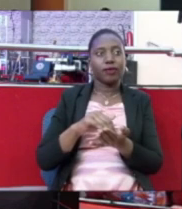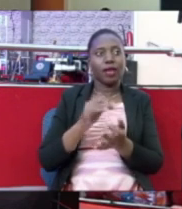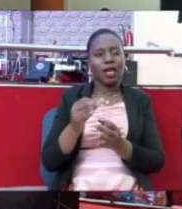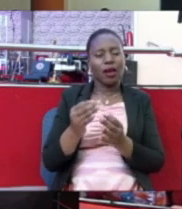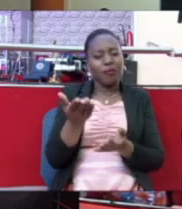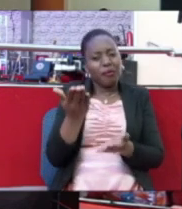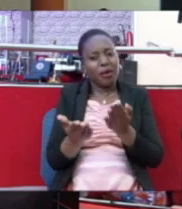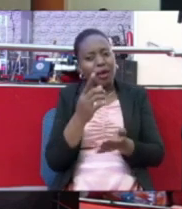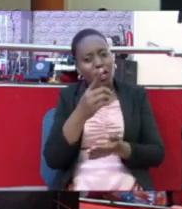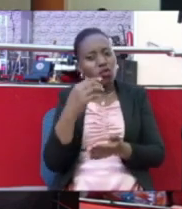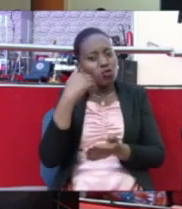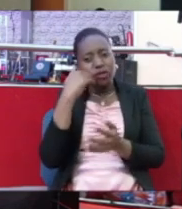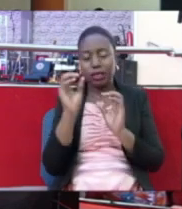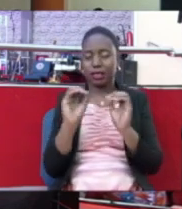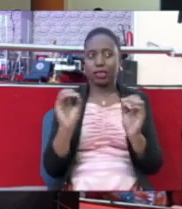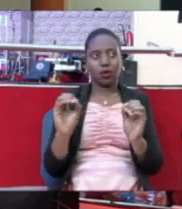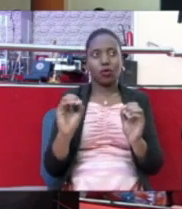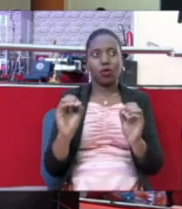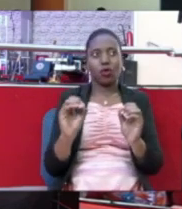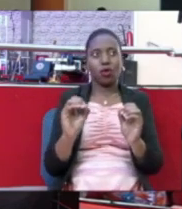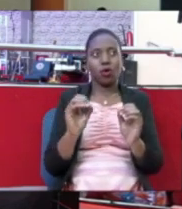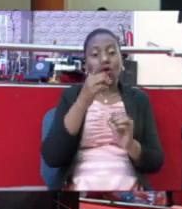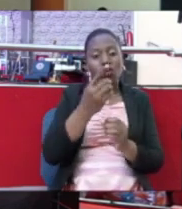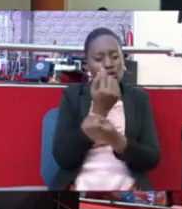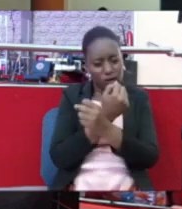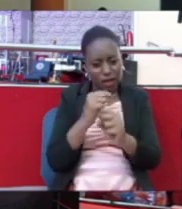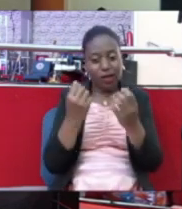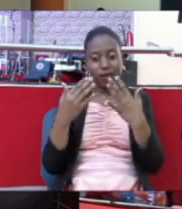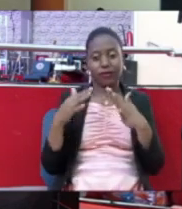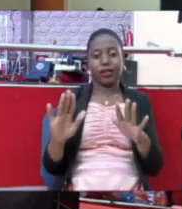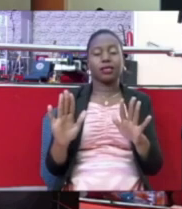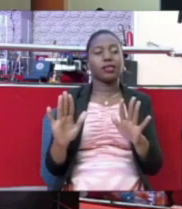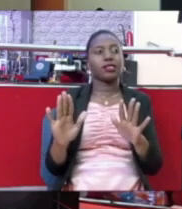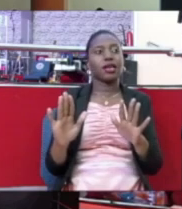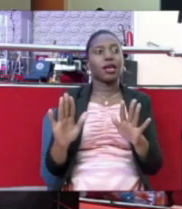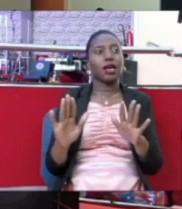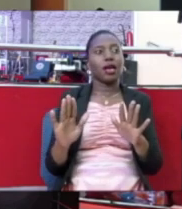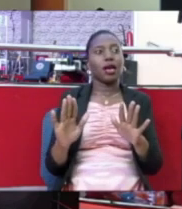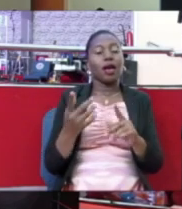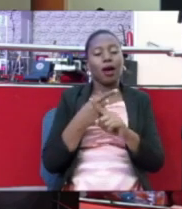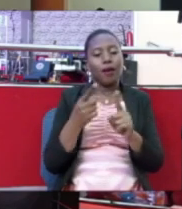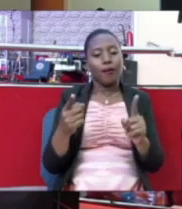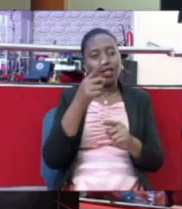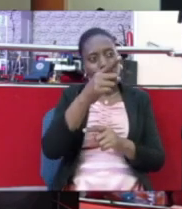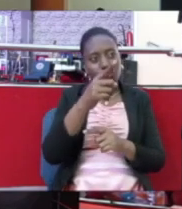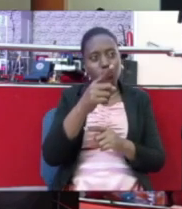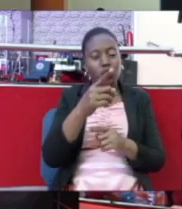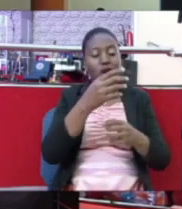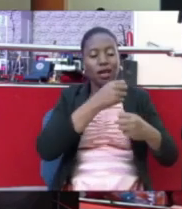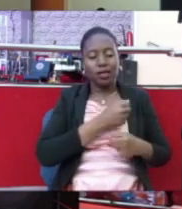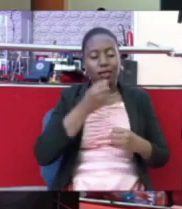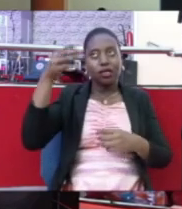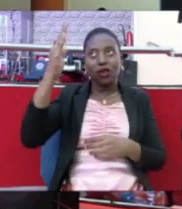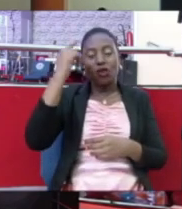sick. Wewe si mgonjwa. You are born again. Umeokoka. You want to believe God for something. Lakini